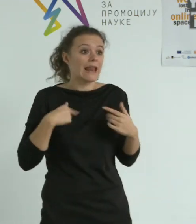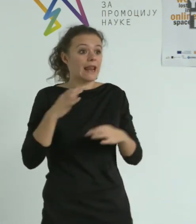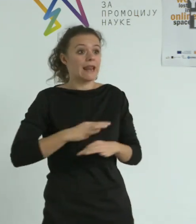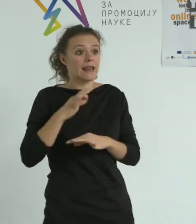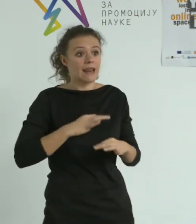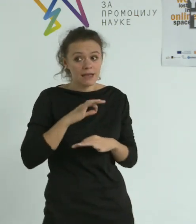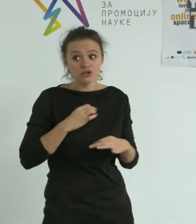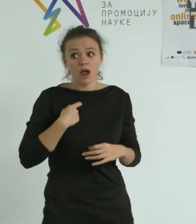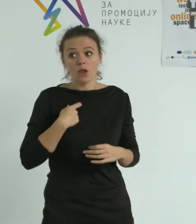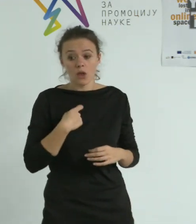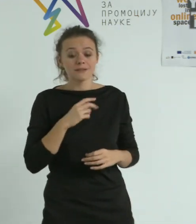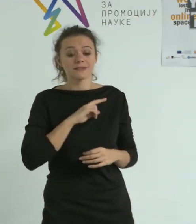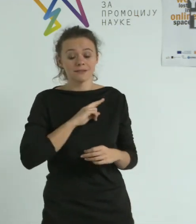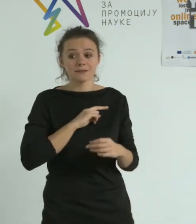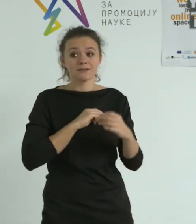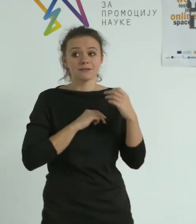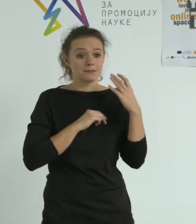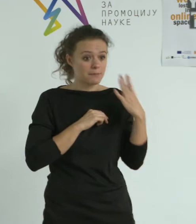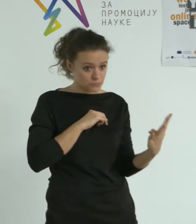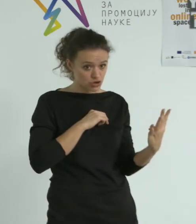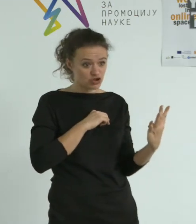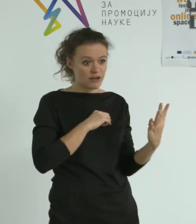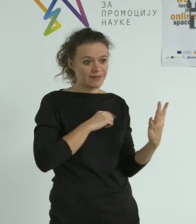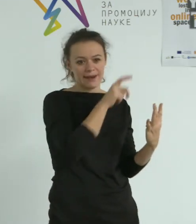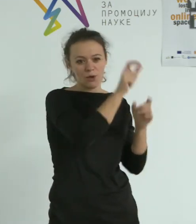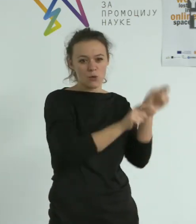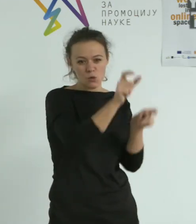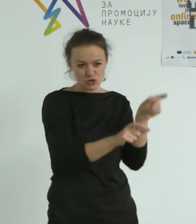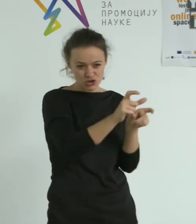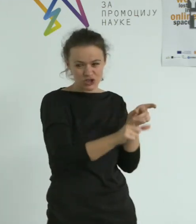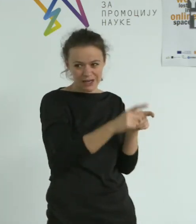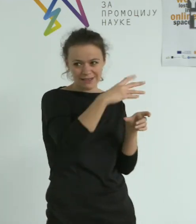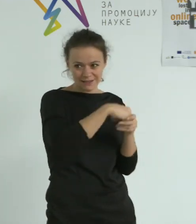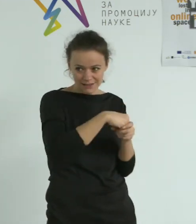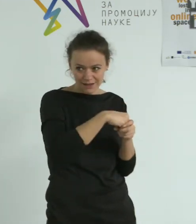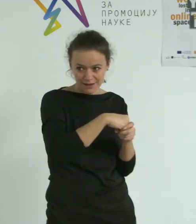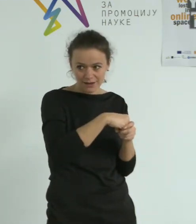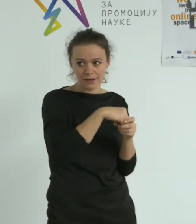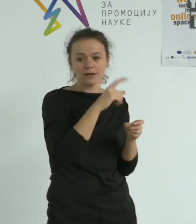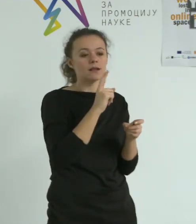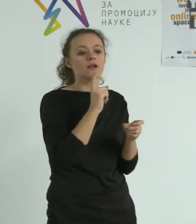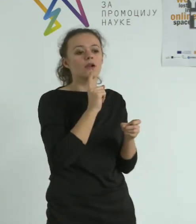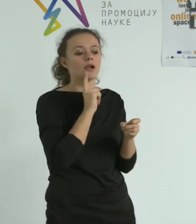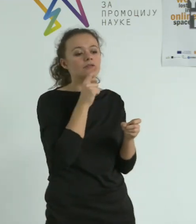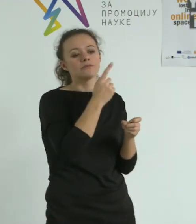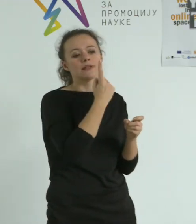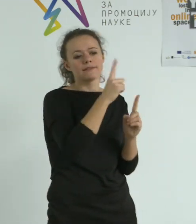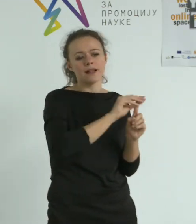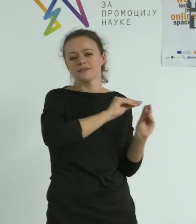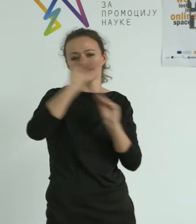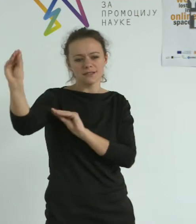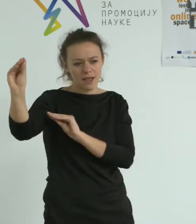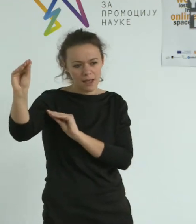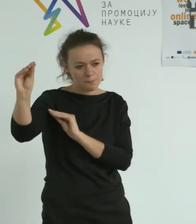and sadly, 4 from the participants are actually kids from Štip. One of them moved to